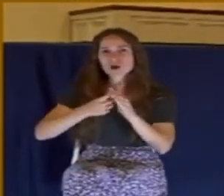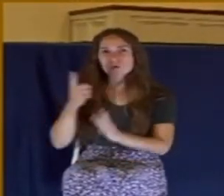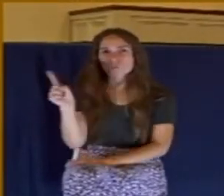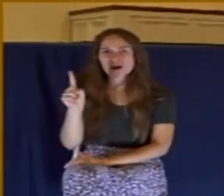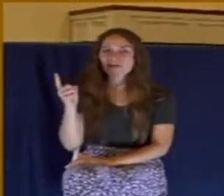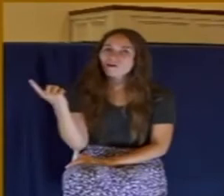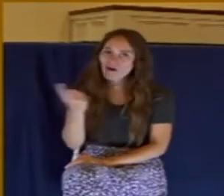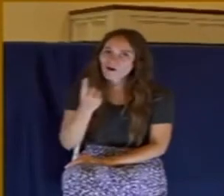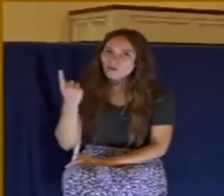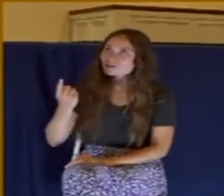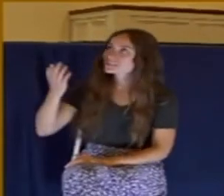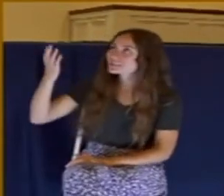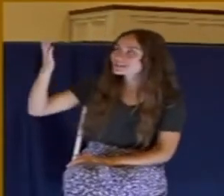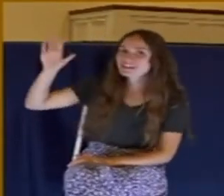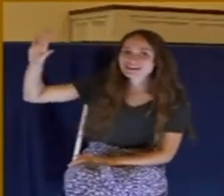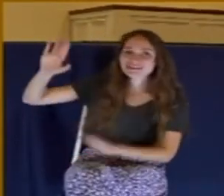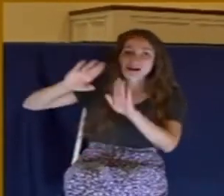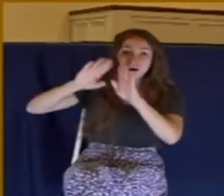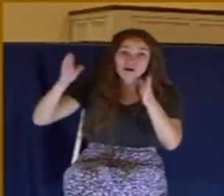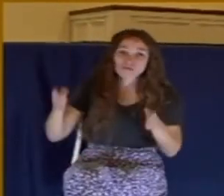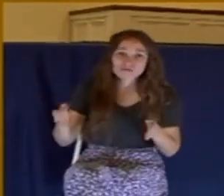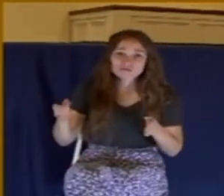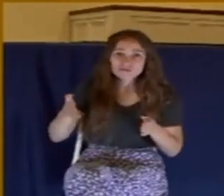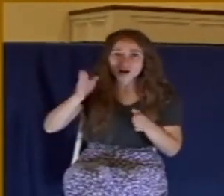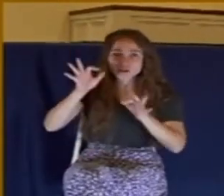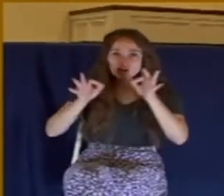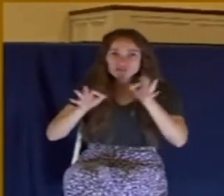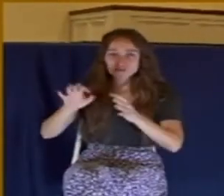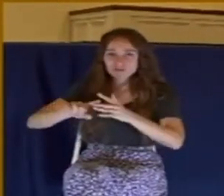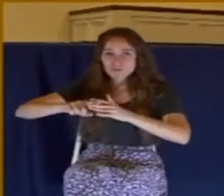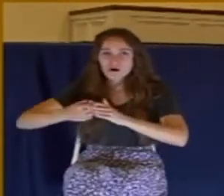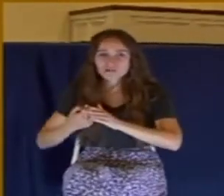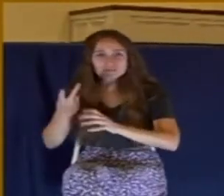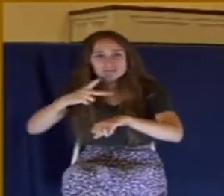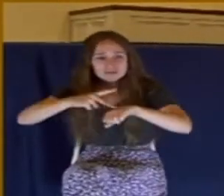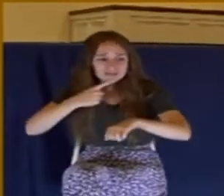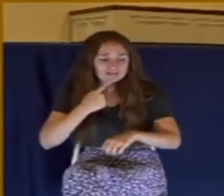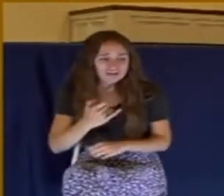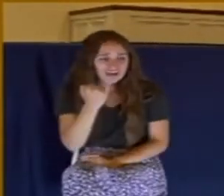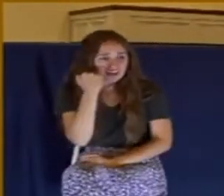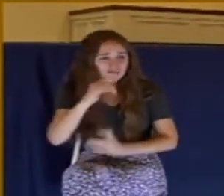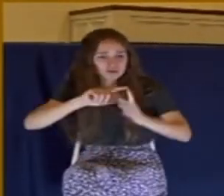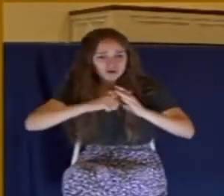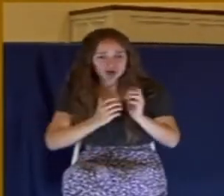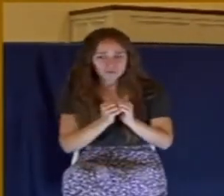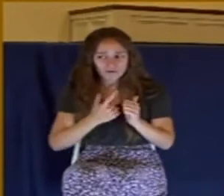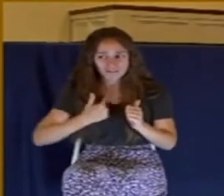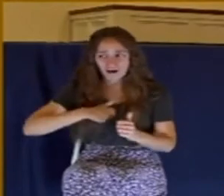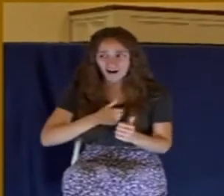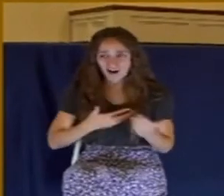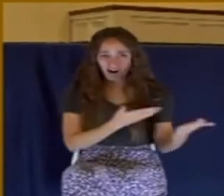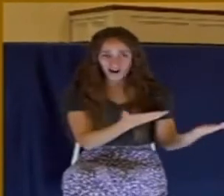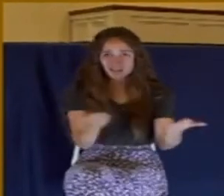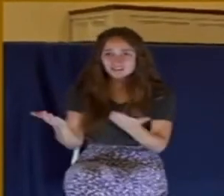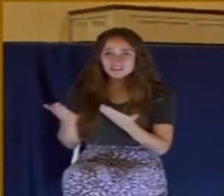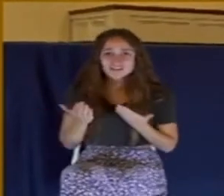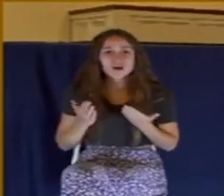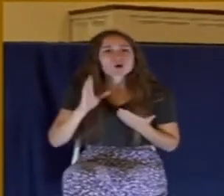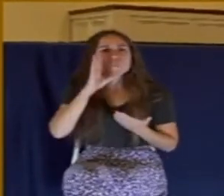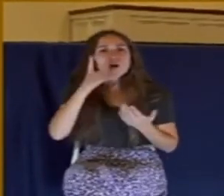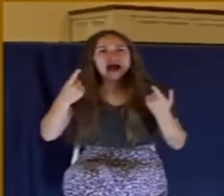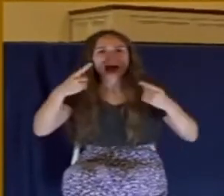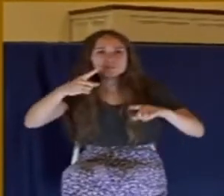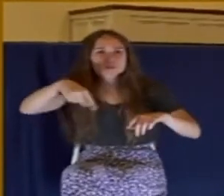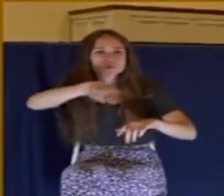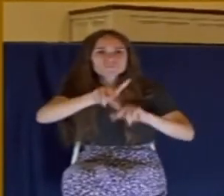And then he says this in verse 17, and if it first begin at us, what shall the end of them that obey not the gospel? What shall be the end of